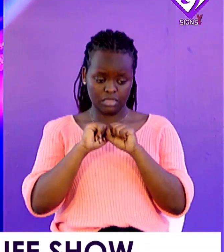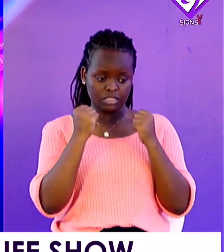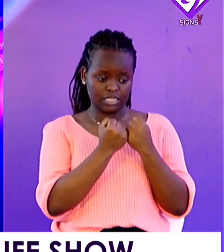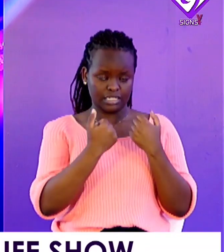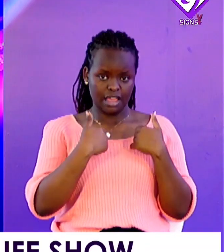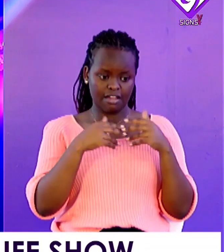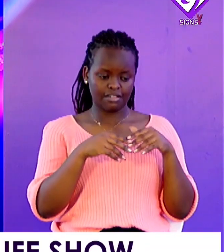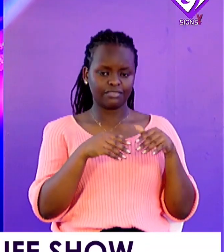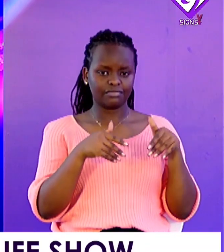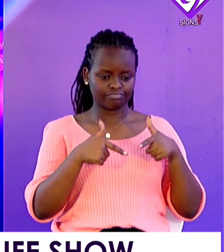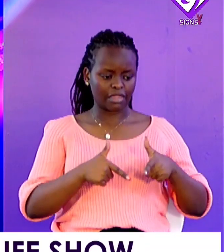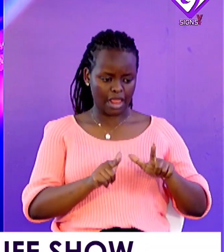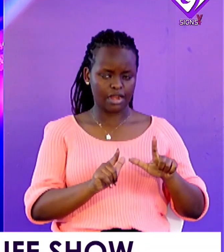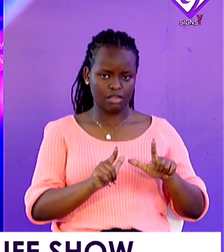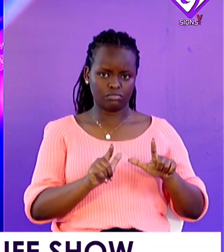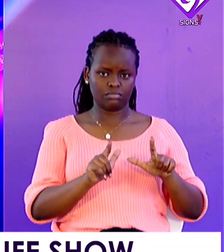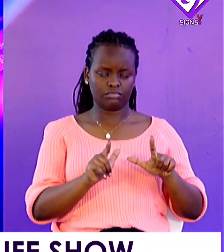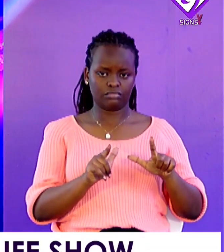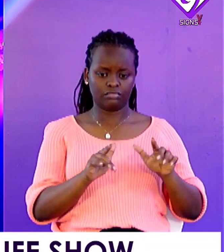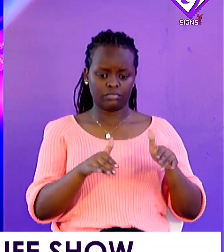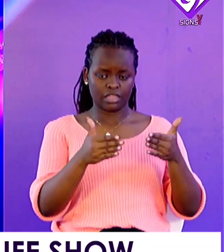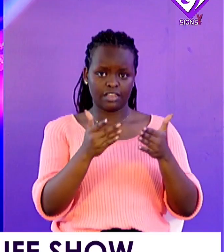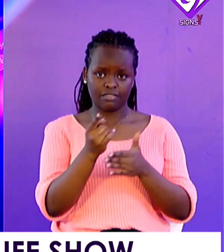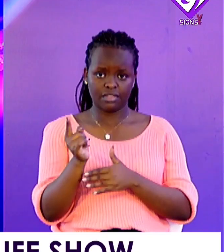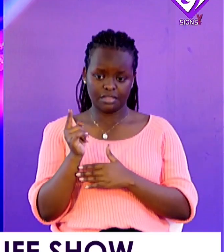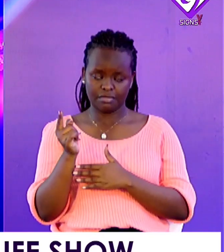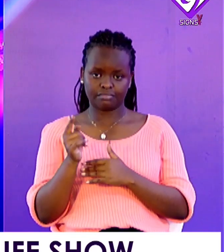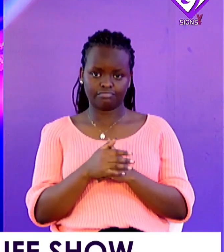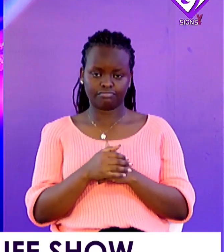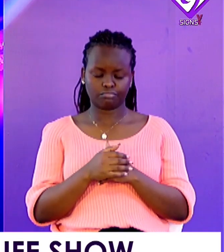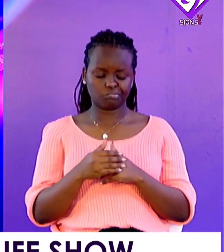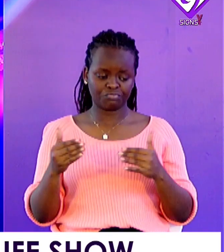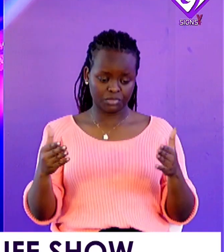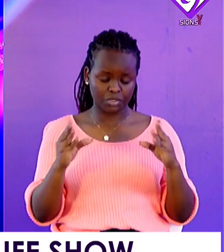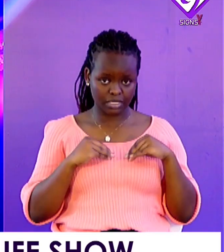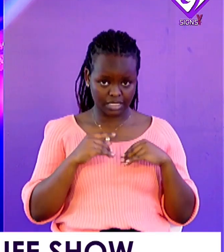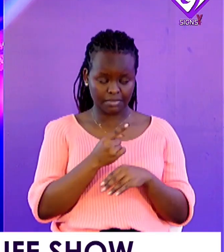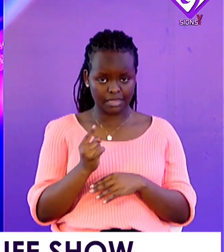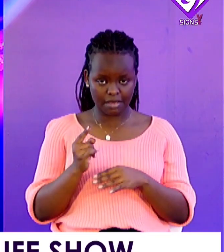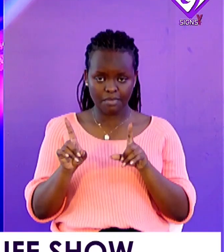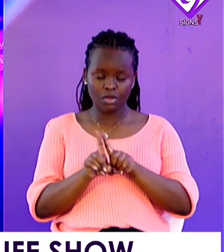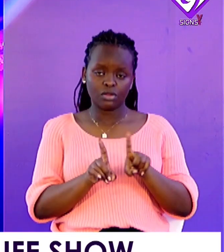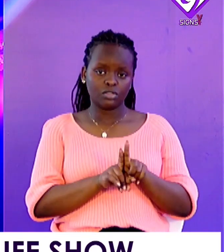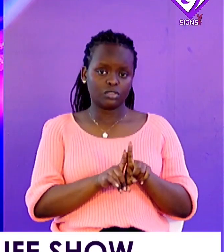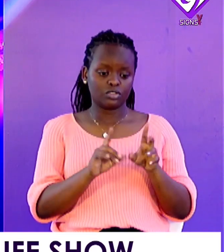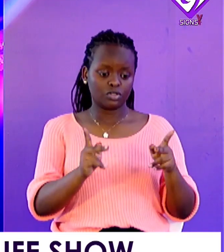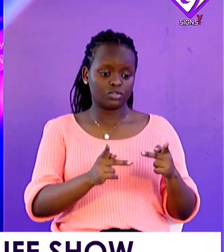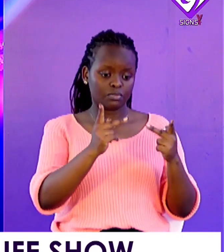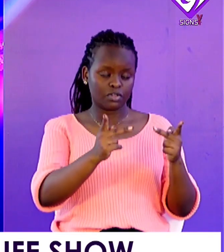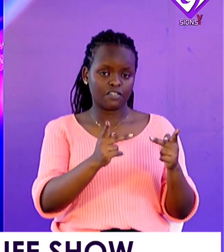role even to engage them, to embrace them, and also to